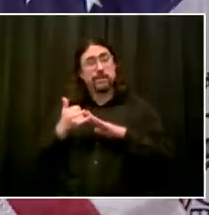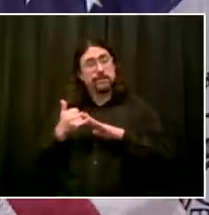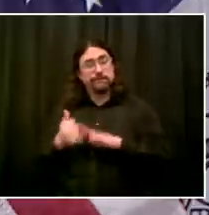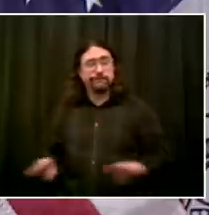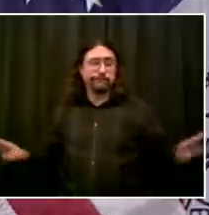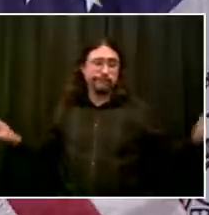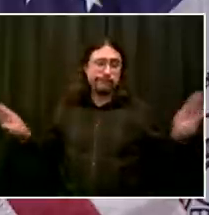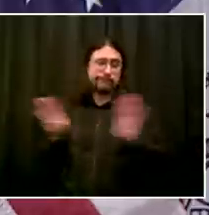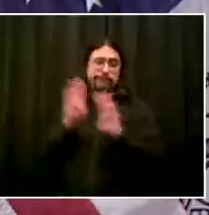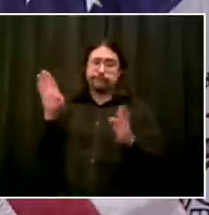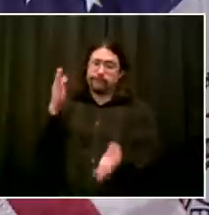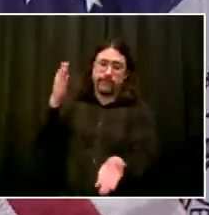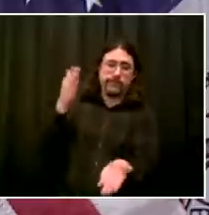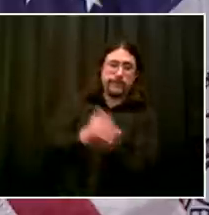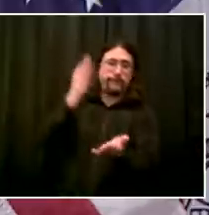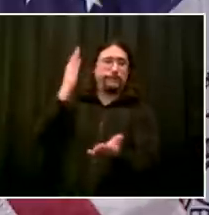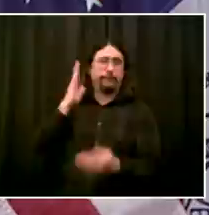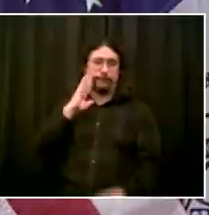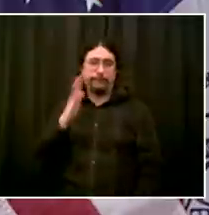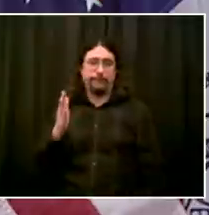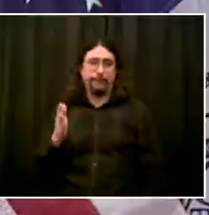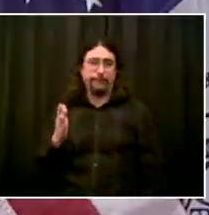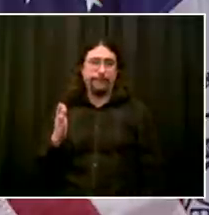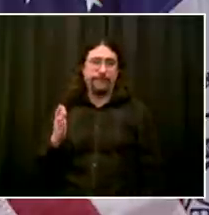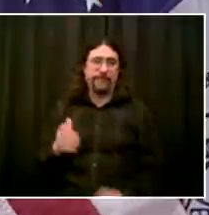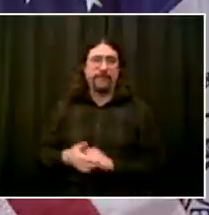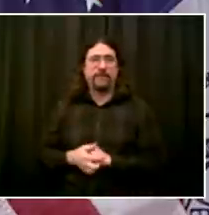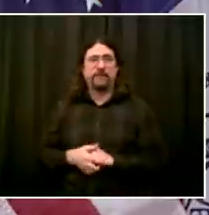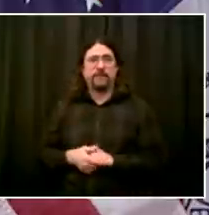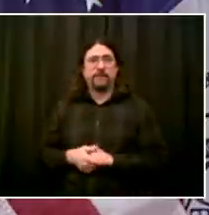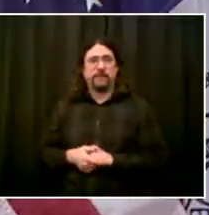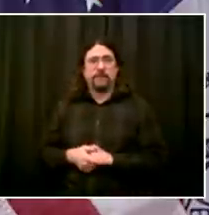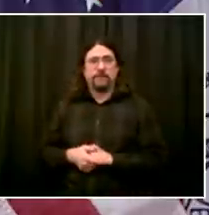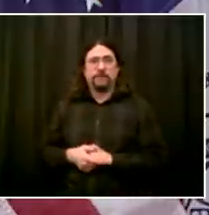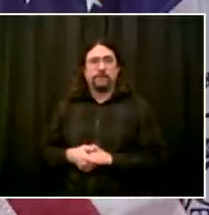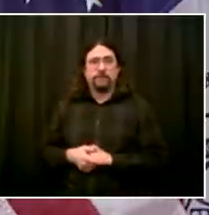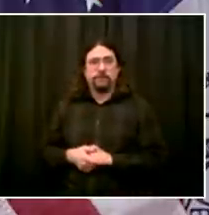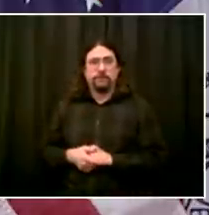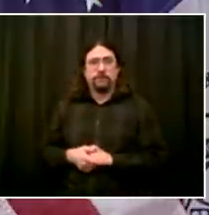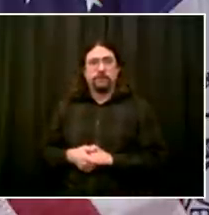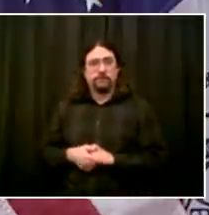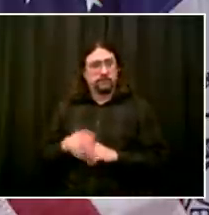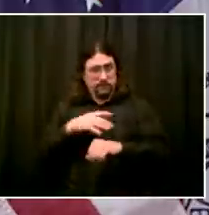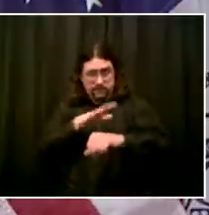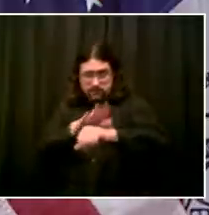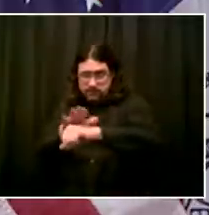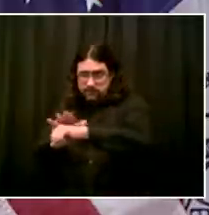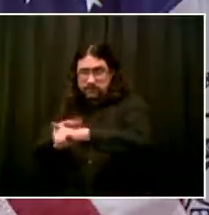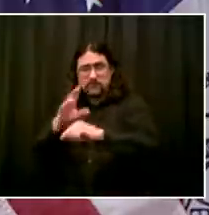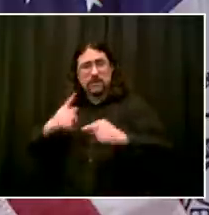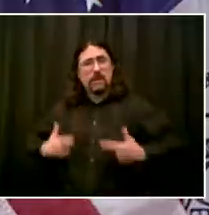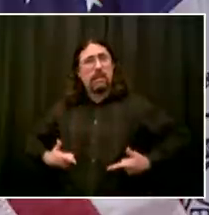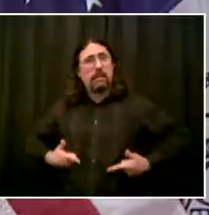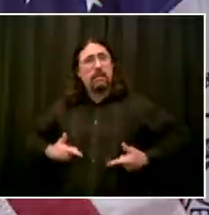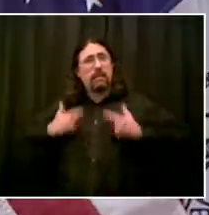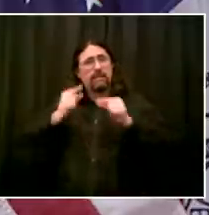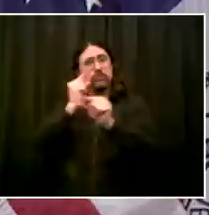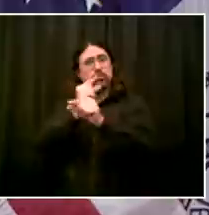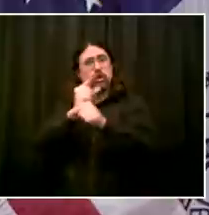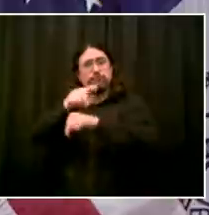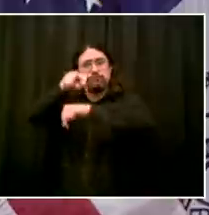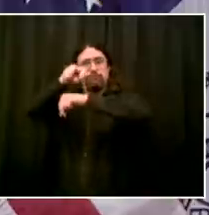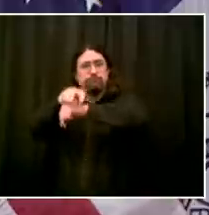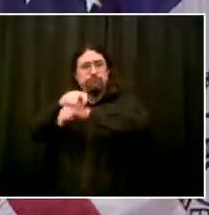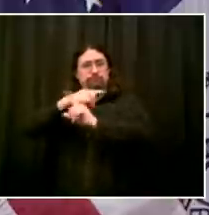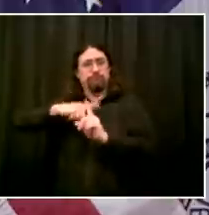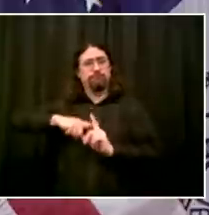time in these other much simpler ways, it's definitely simpler. We don't have all the things we used to have at this exact moment. If